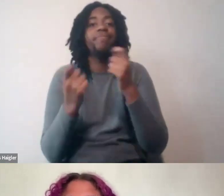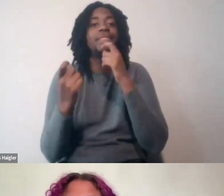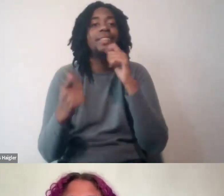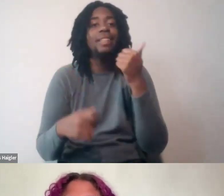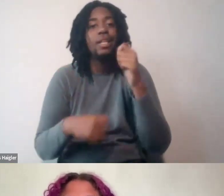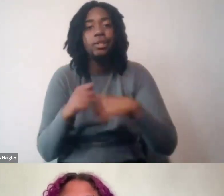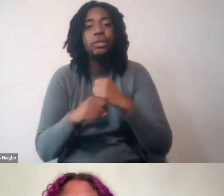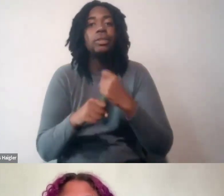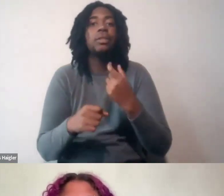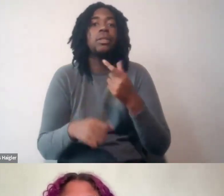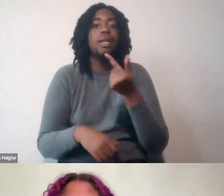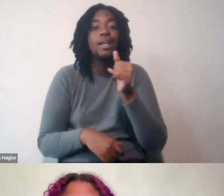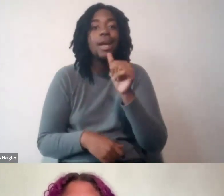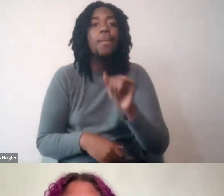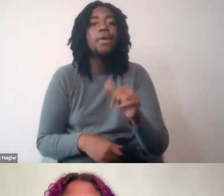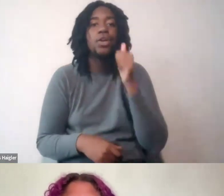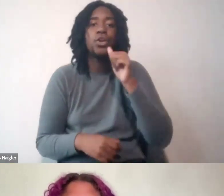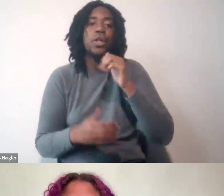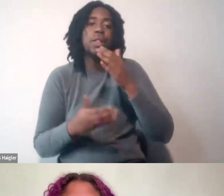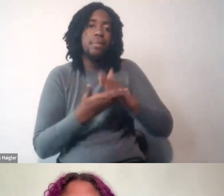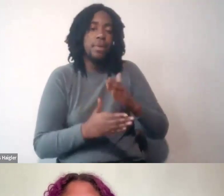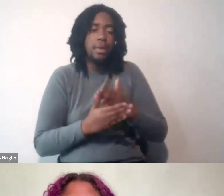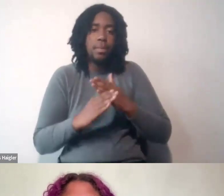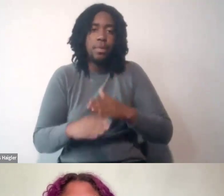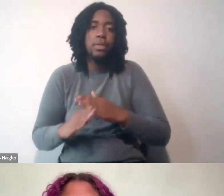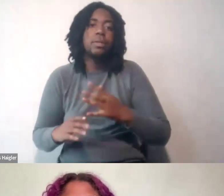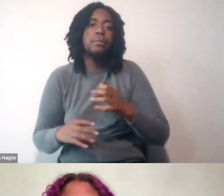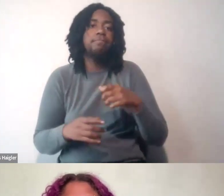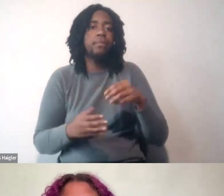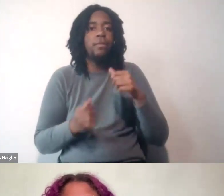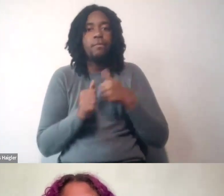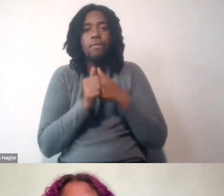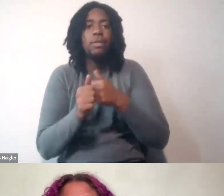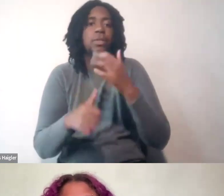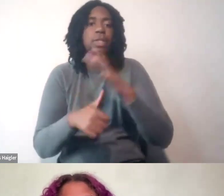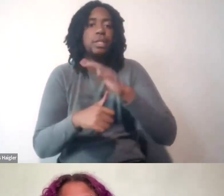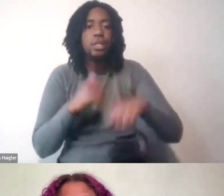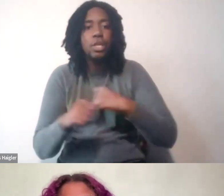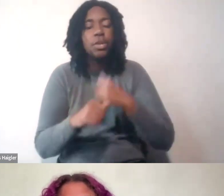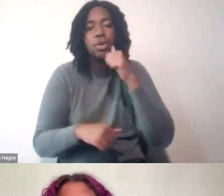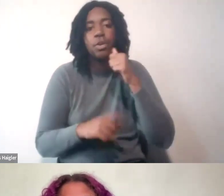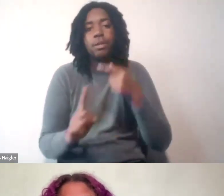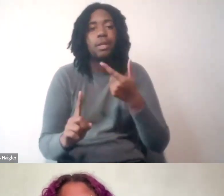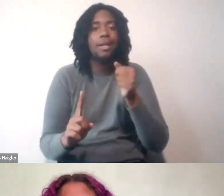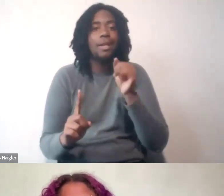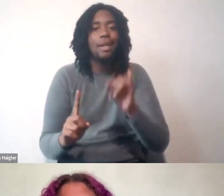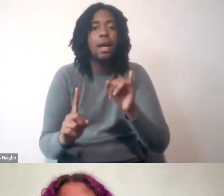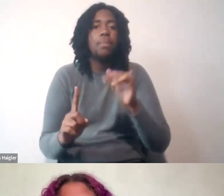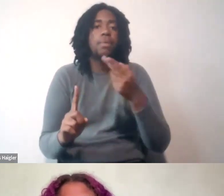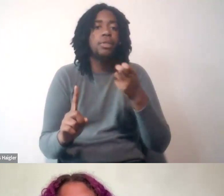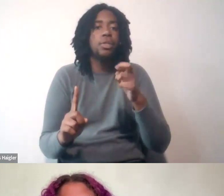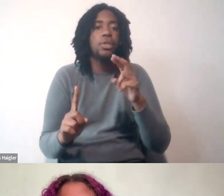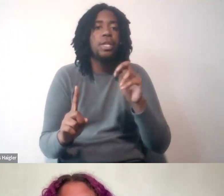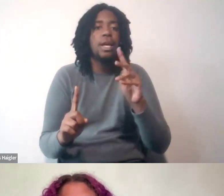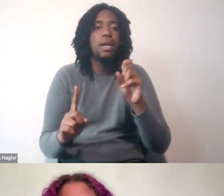GABI, A Girl in Pieces, chronicles the senior year of Gabby Hernandez. She is a light-skinned Chicana fat